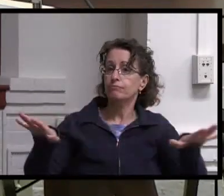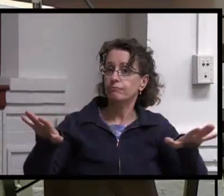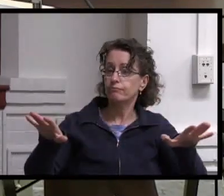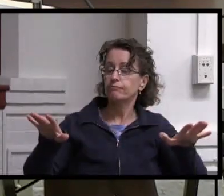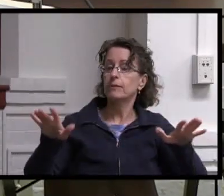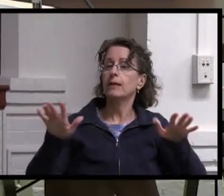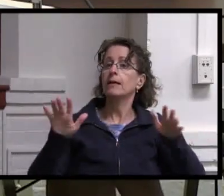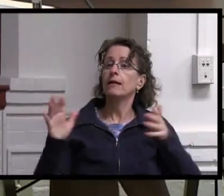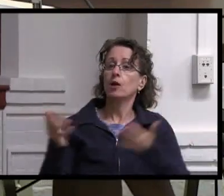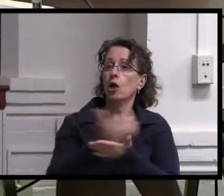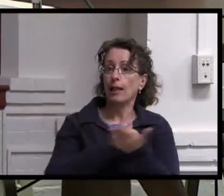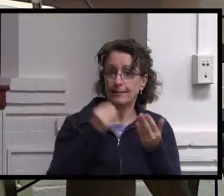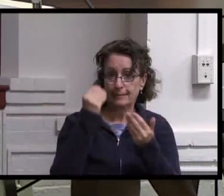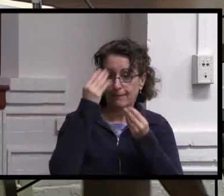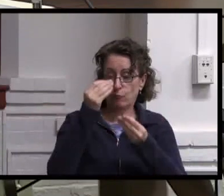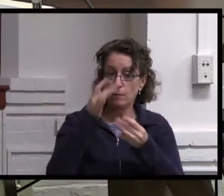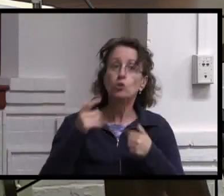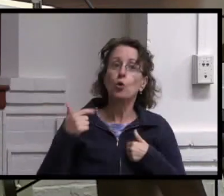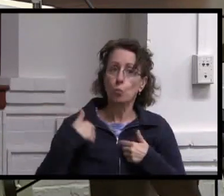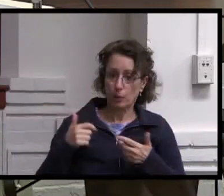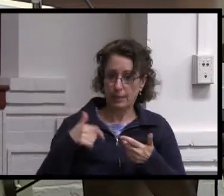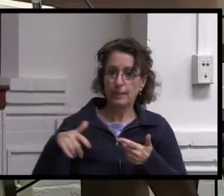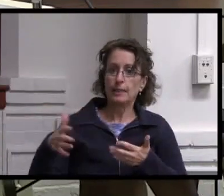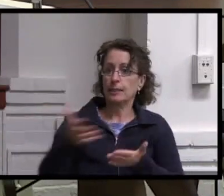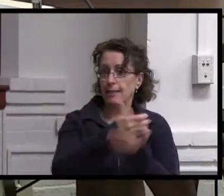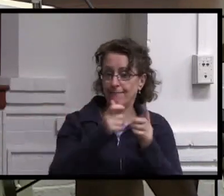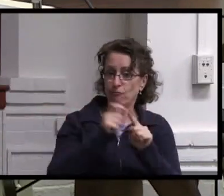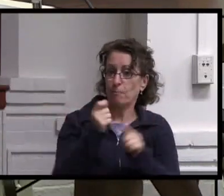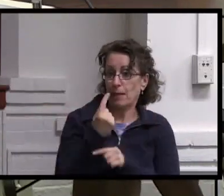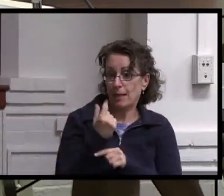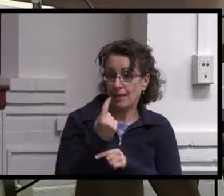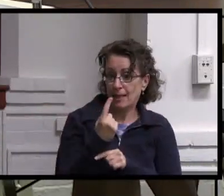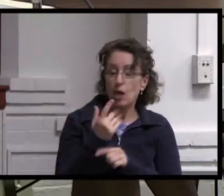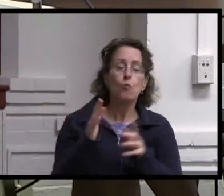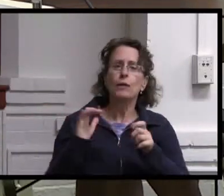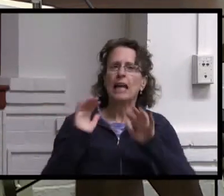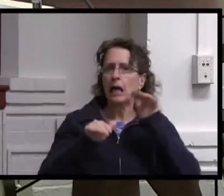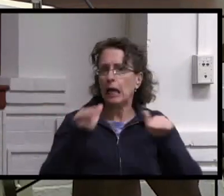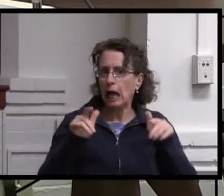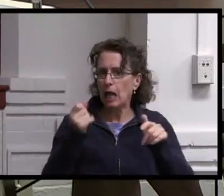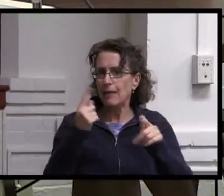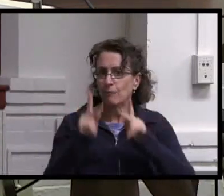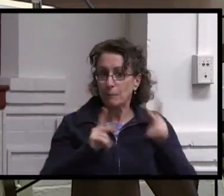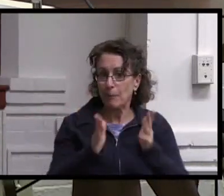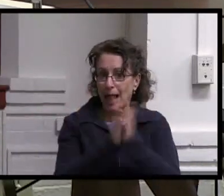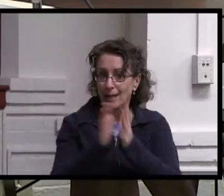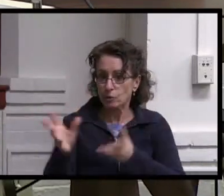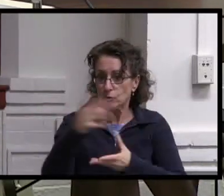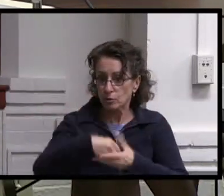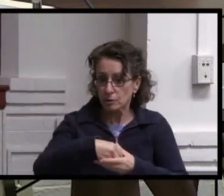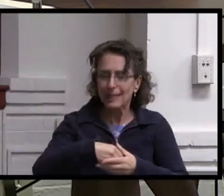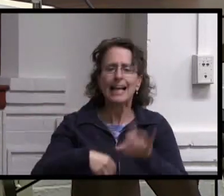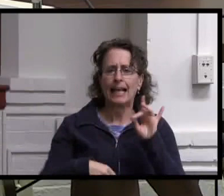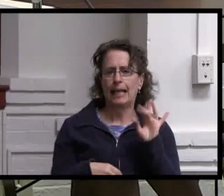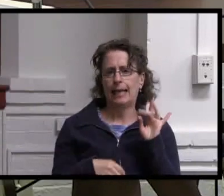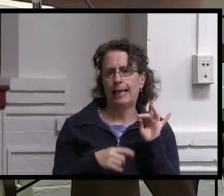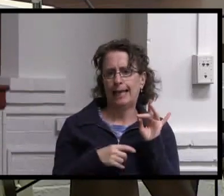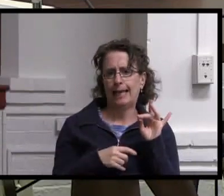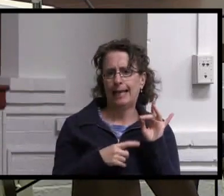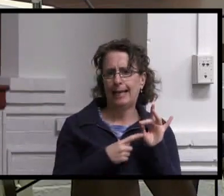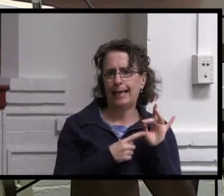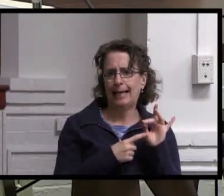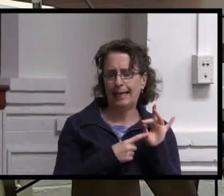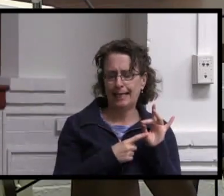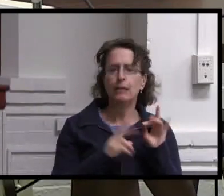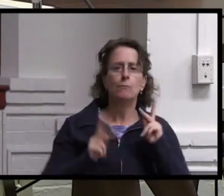connect with 11 people and got responses from 8 individuals. It's really too small to be